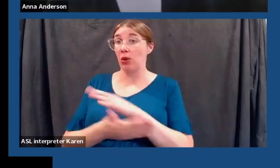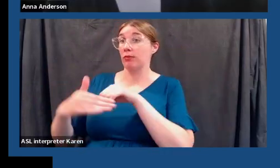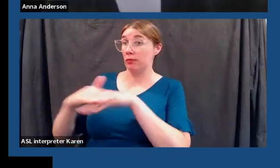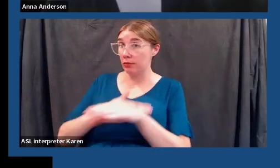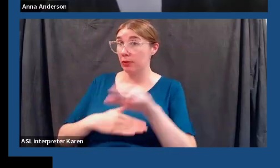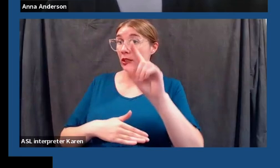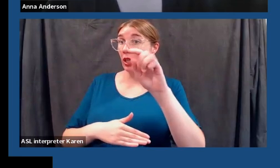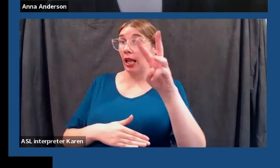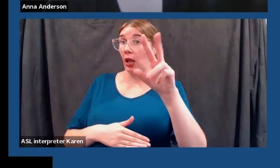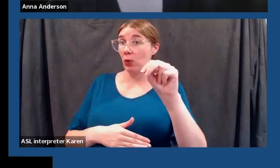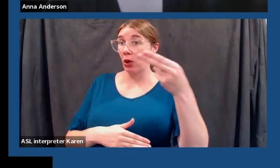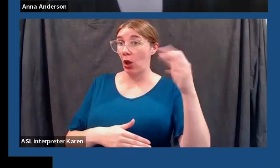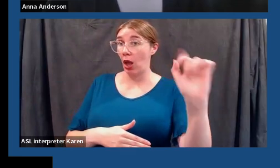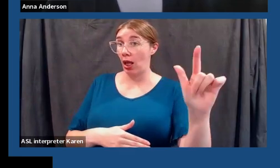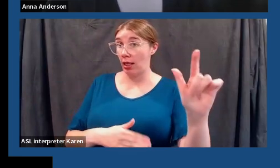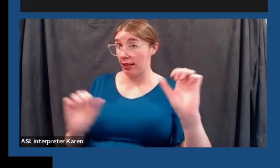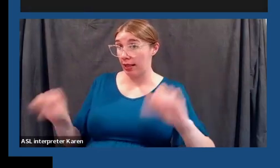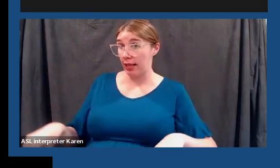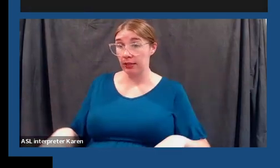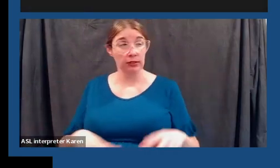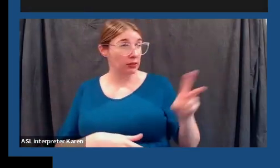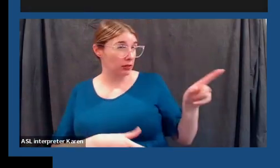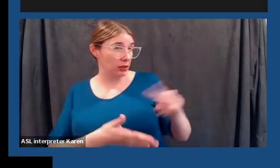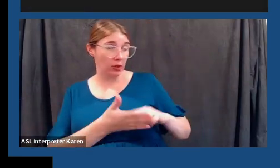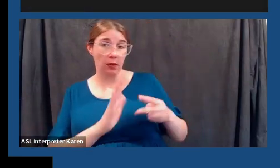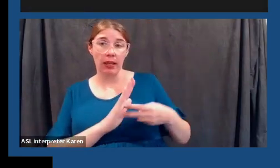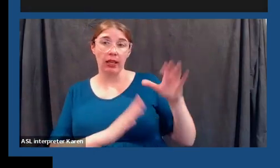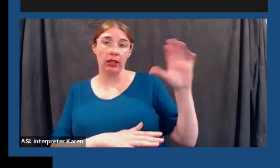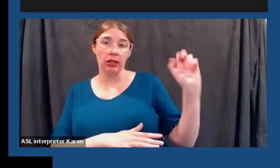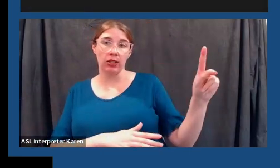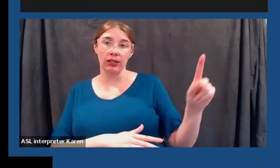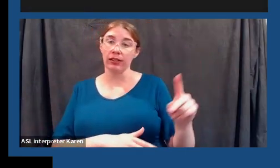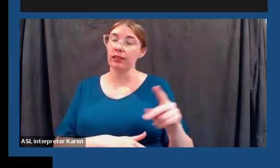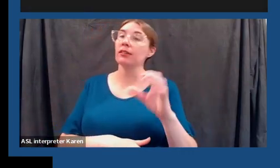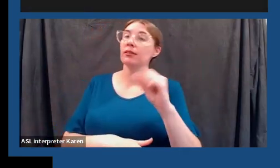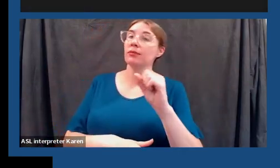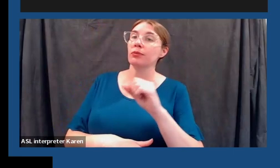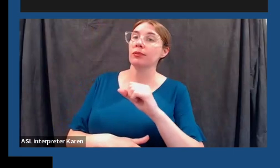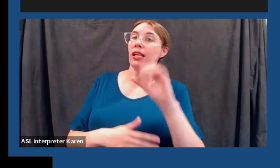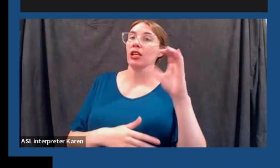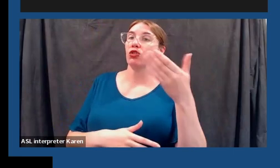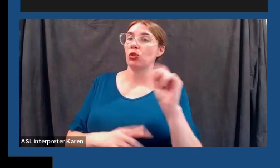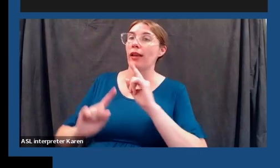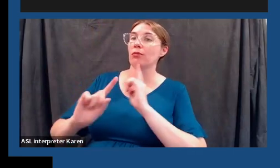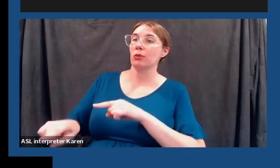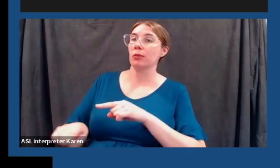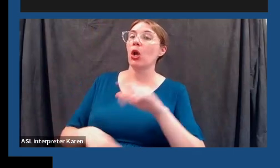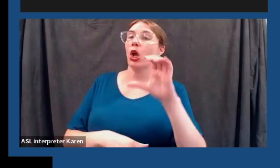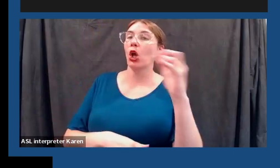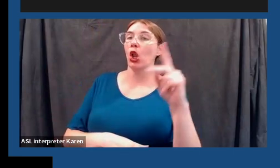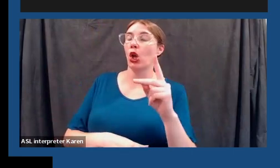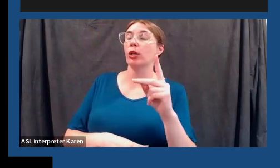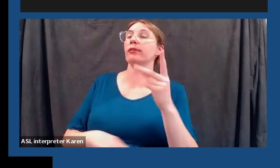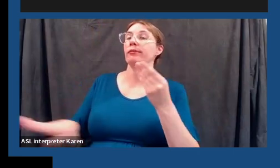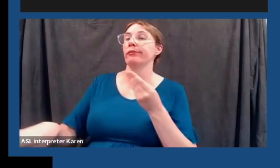To like the municipal clerk? I believe Lisa. I popped a response in the chat. You can return it to the clerk